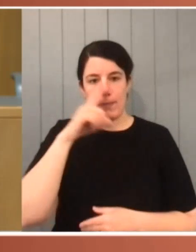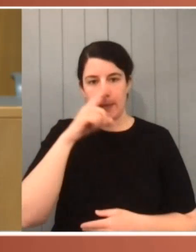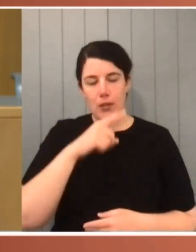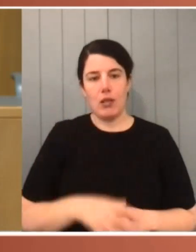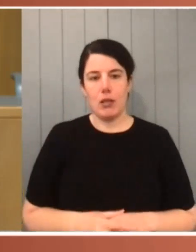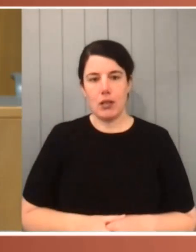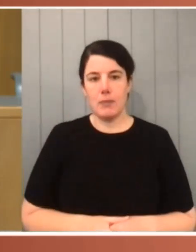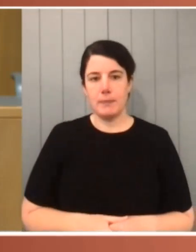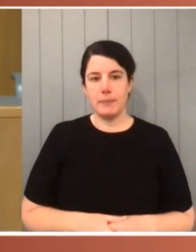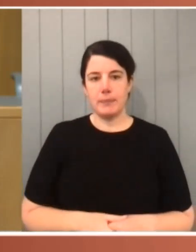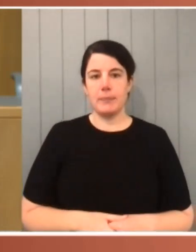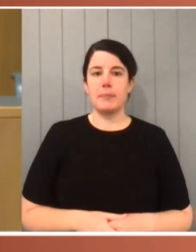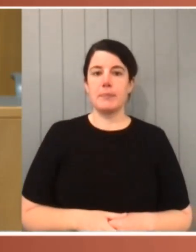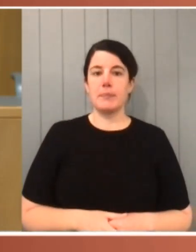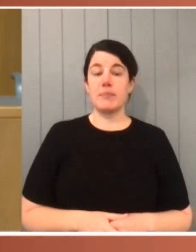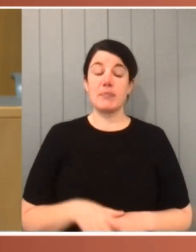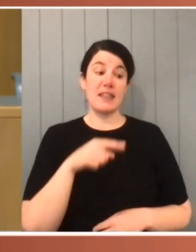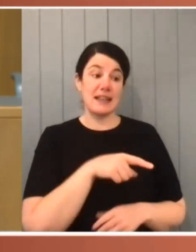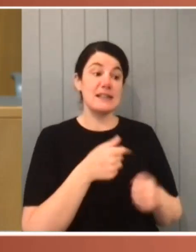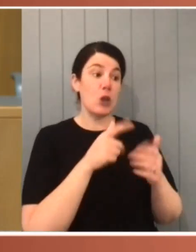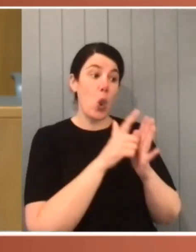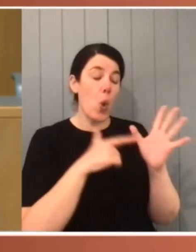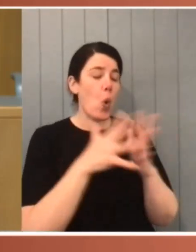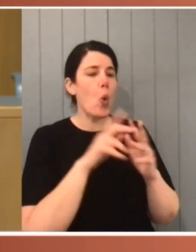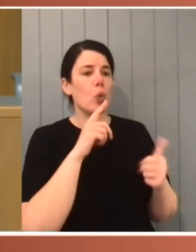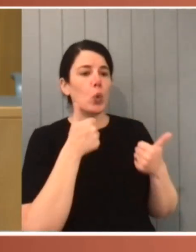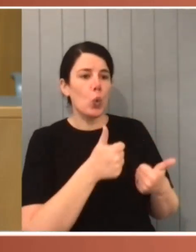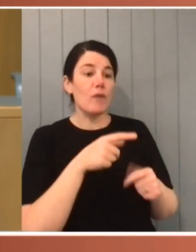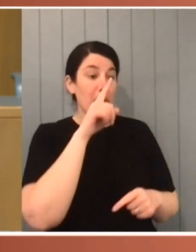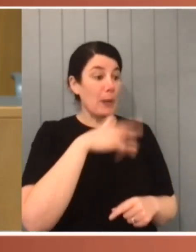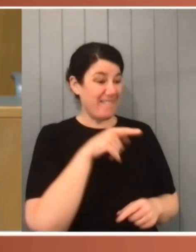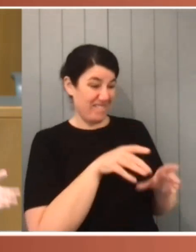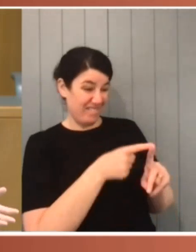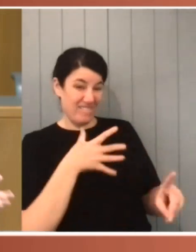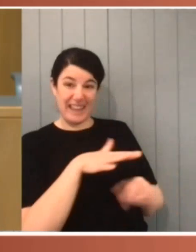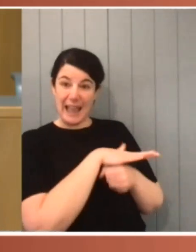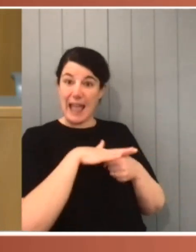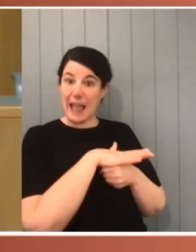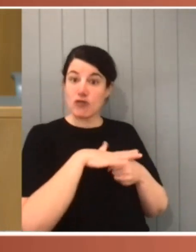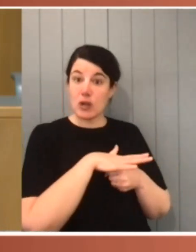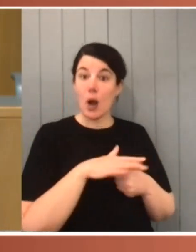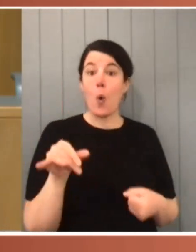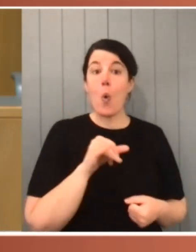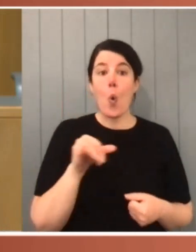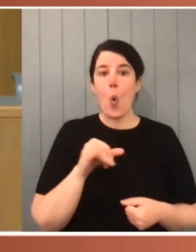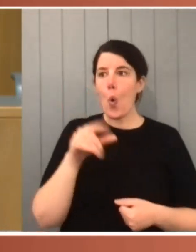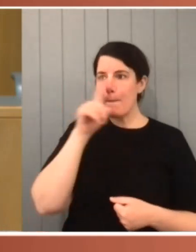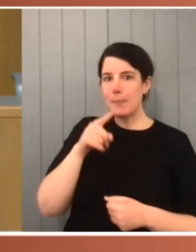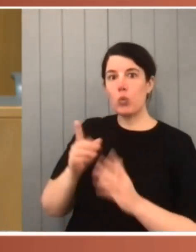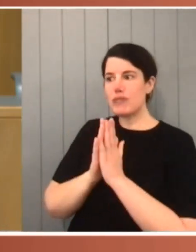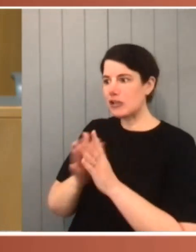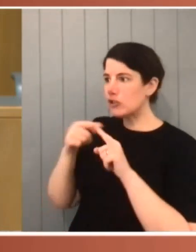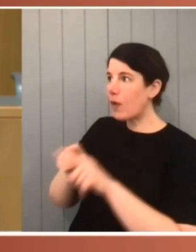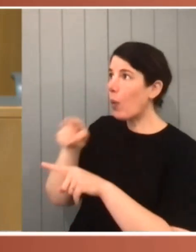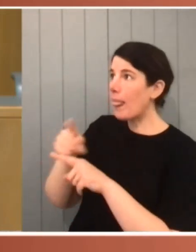say, no, for example, this is good for those who live in this area, or this is good for members of a certain religious group, but this is good for Australia as a